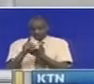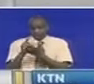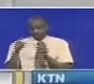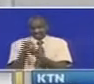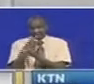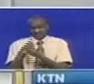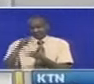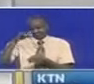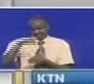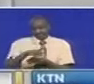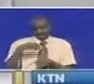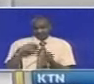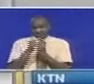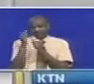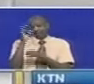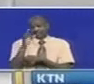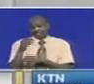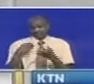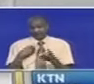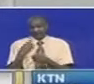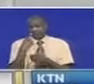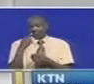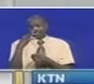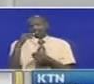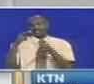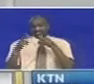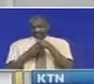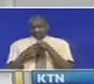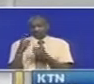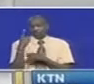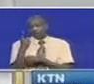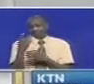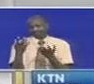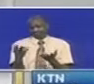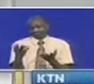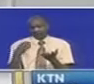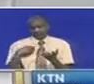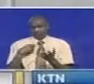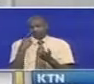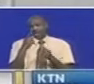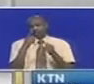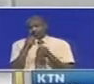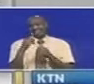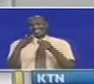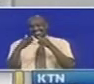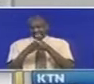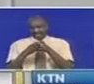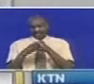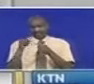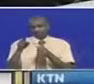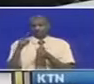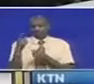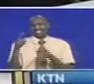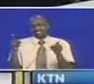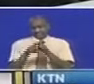surged 15% to 137.1 billion shillings from 119.1 billion shillings in a similar